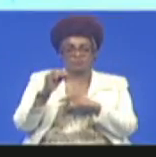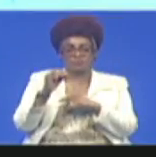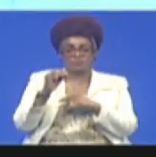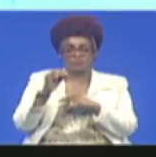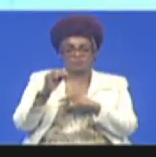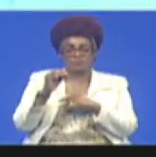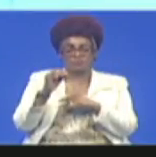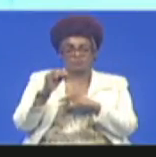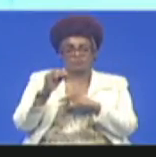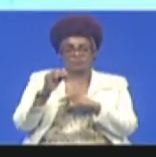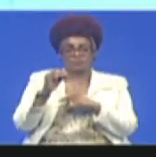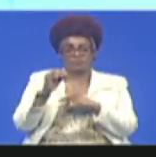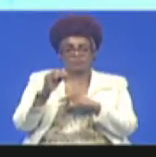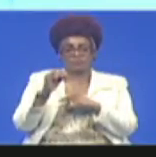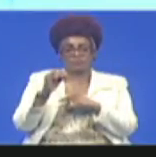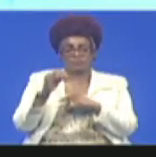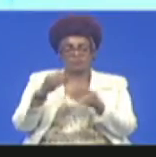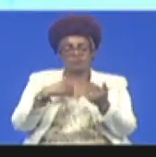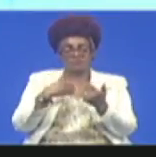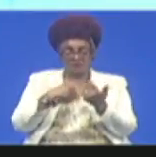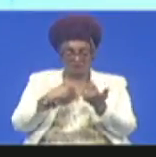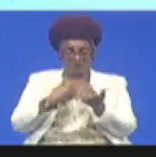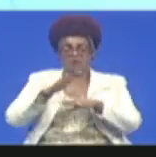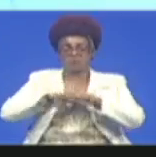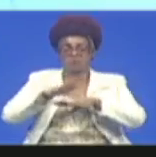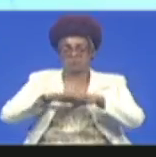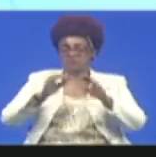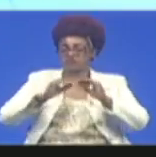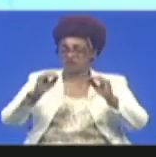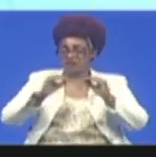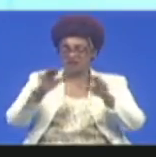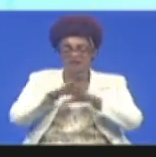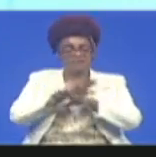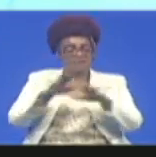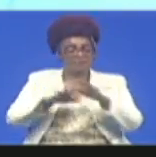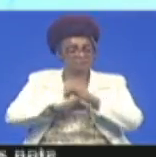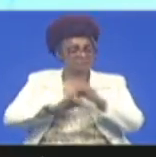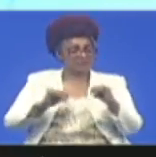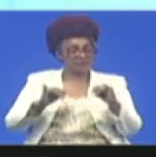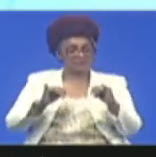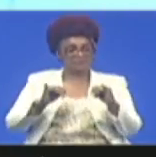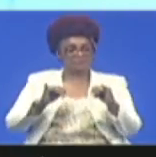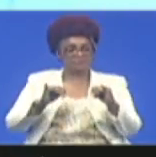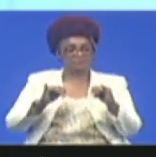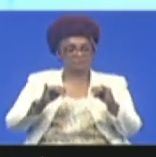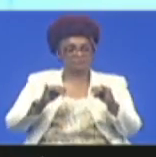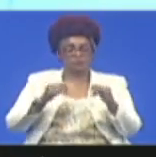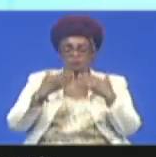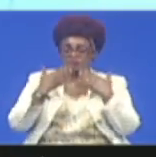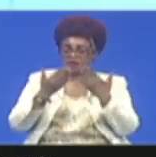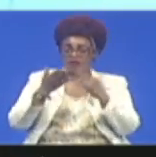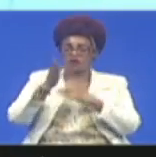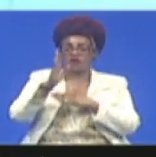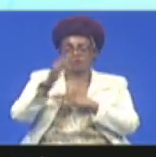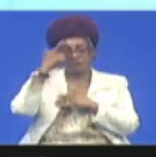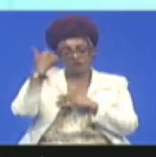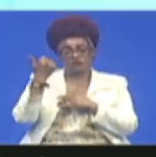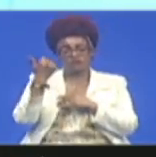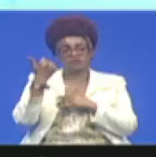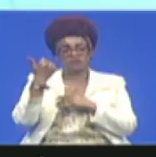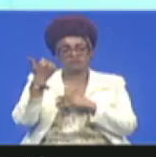we have had good training so far. Everything is going on well. And we thank God because we